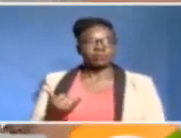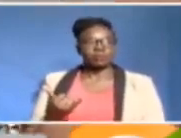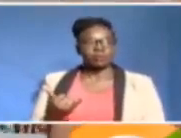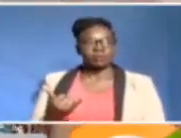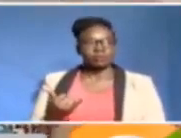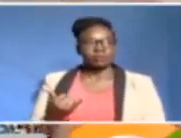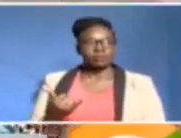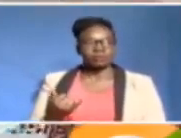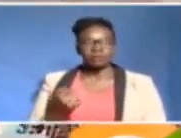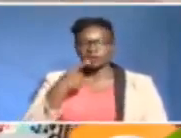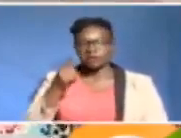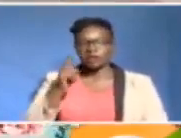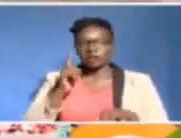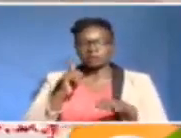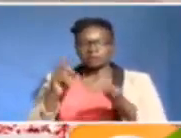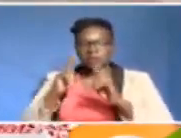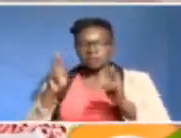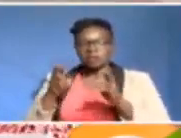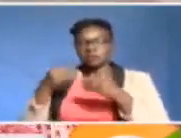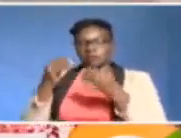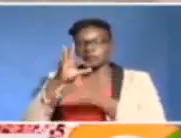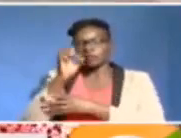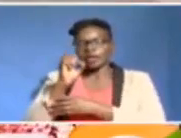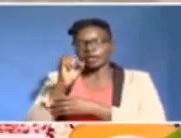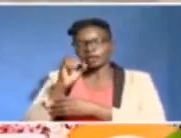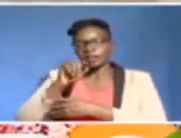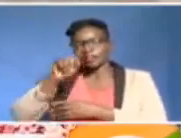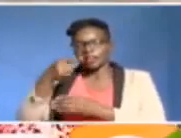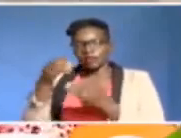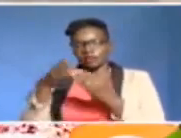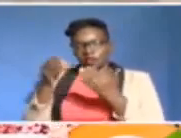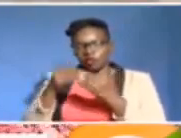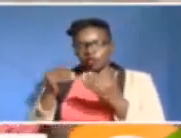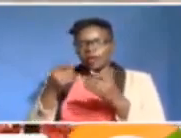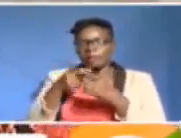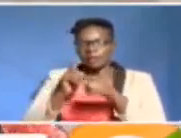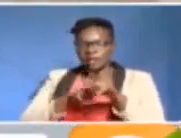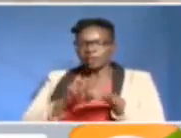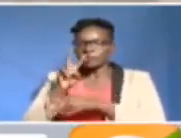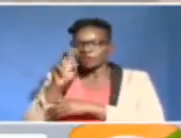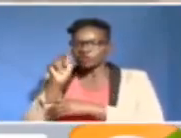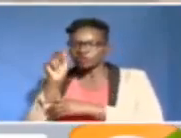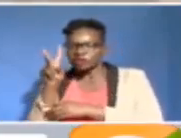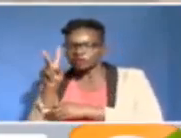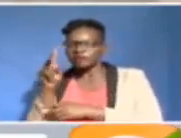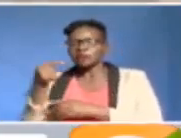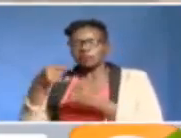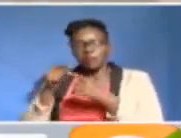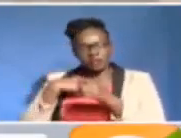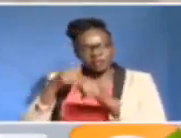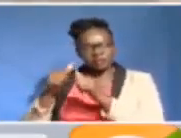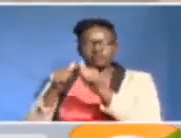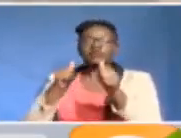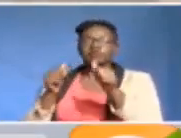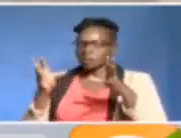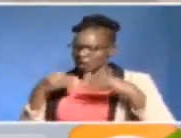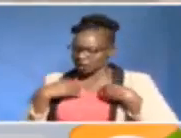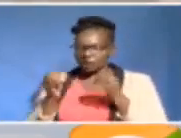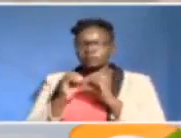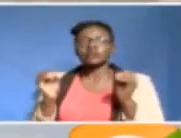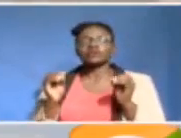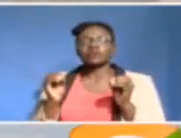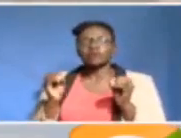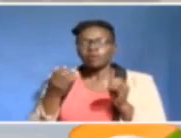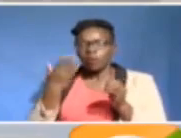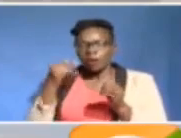I see you on TV, when I see this, I just want you in my bed. But guess what? I turn down those offers, because that's not the woman I want